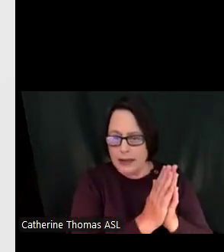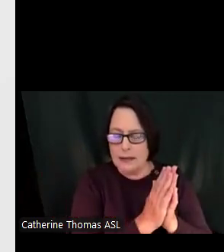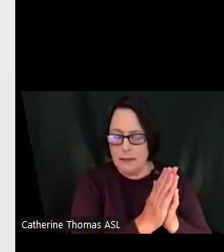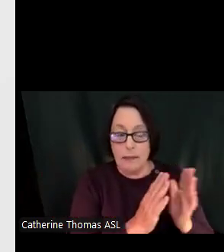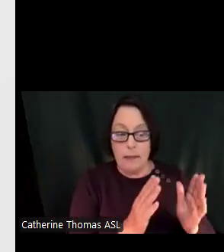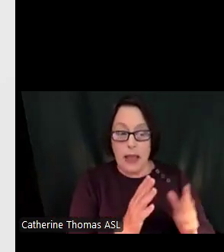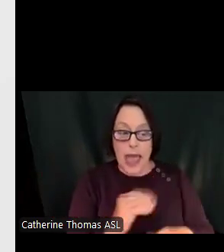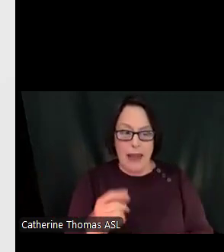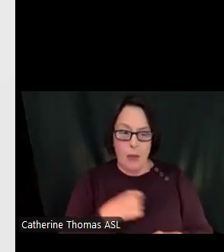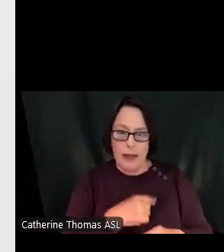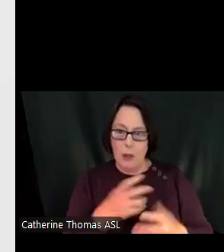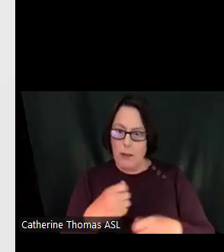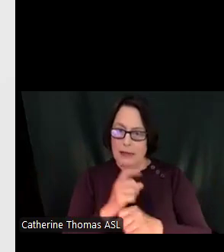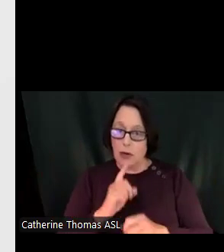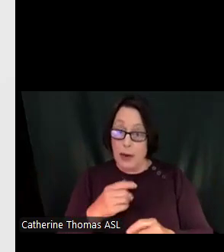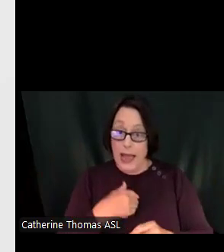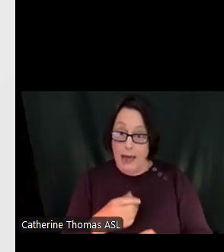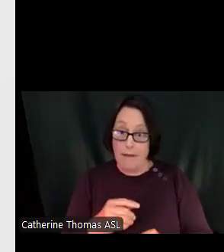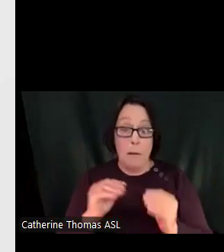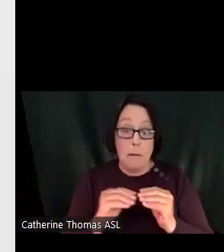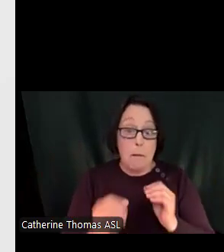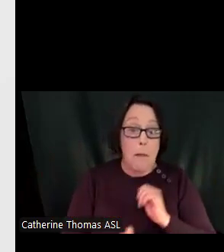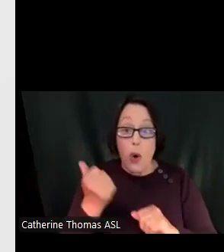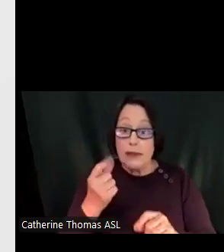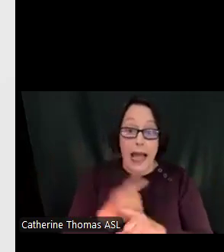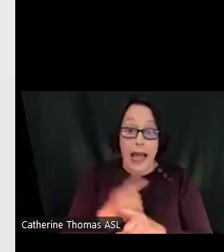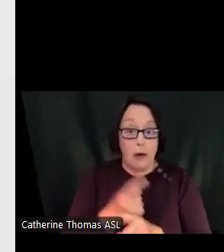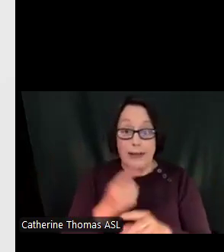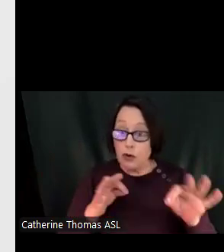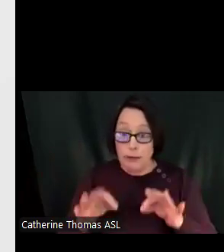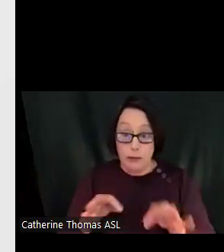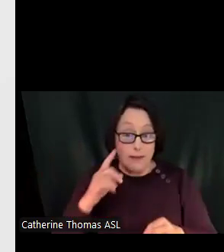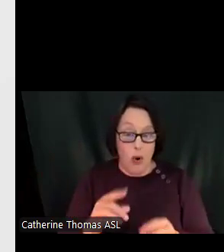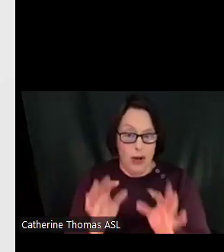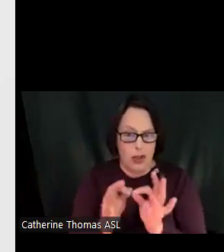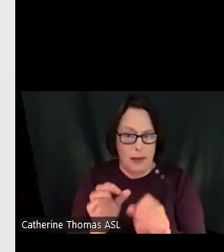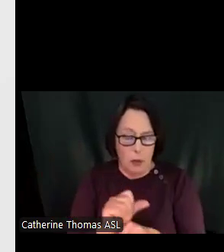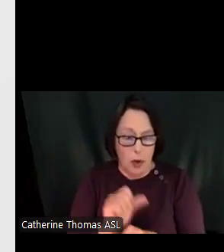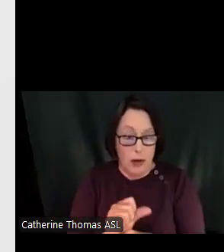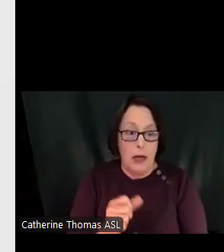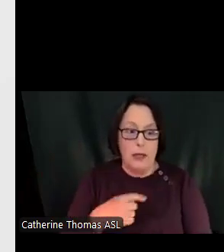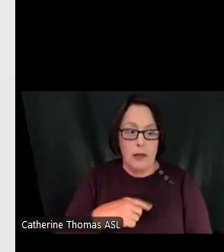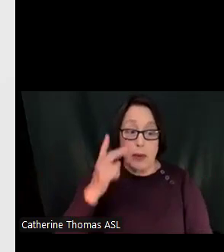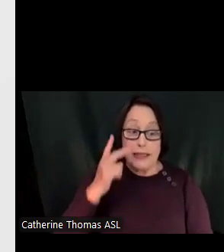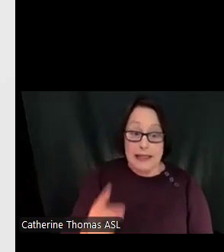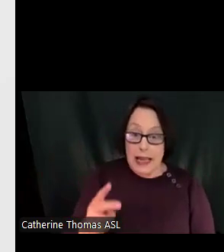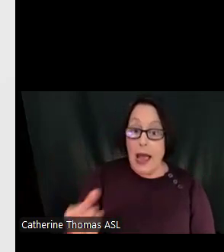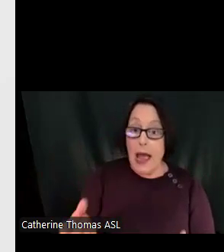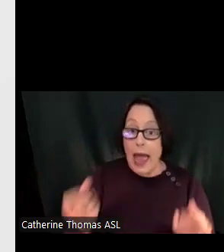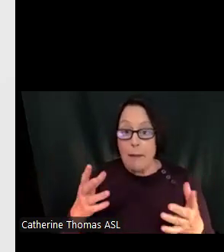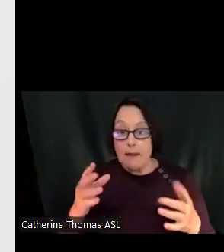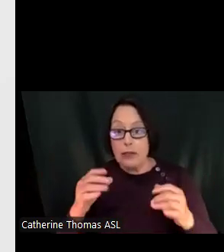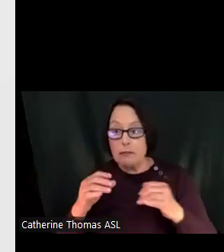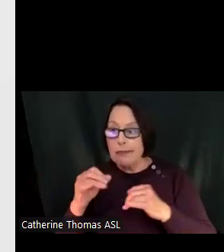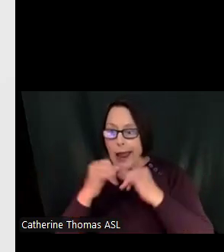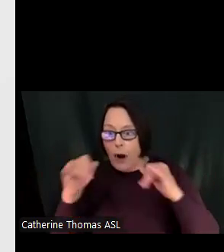most accurate reflection of the interpreting work. We measure the rates based on the accountable communities of health boundaries, as